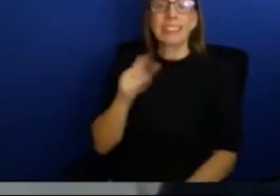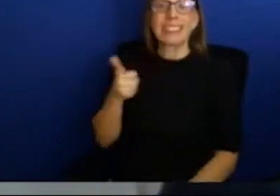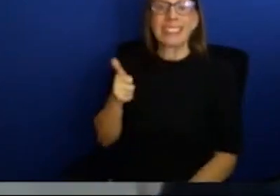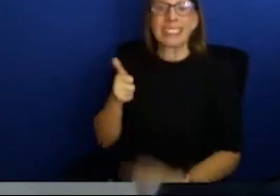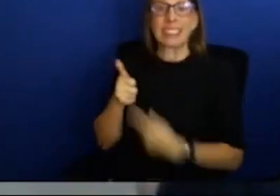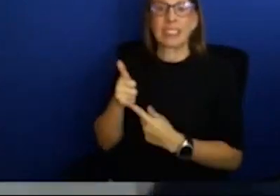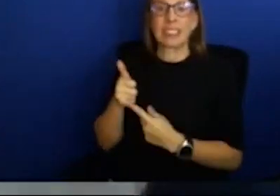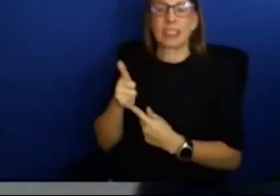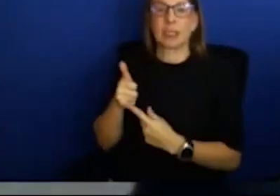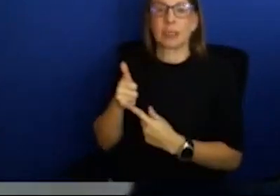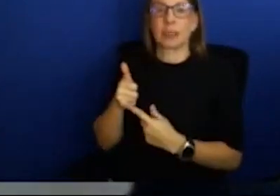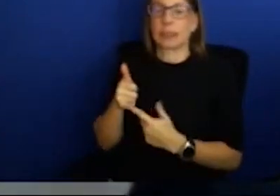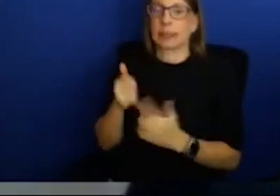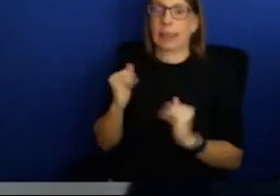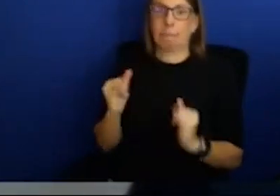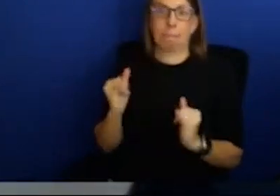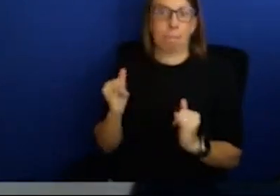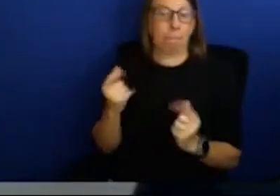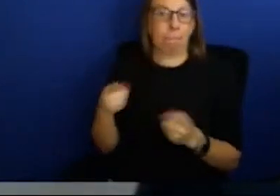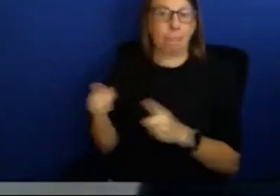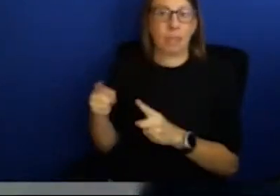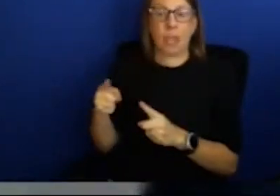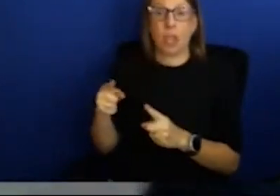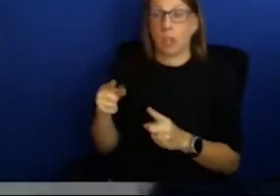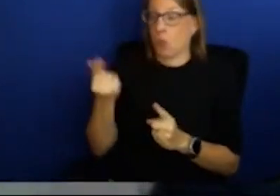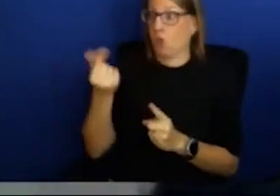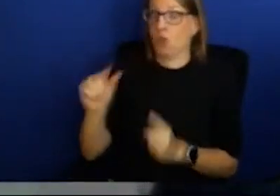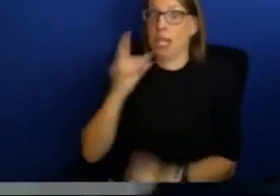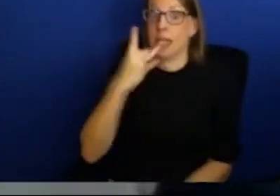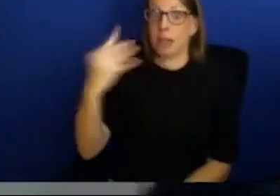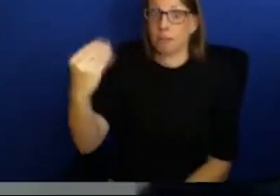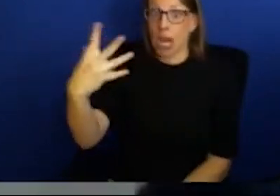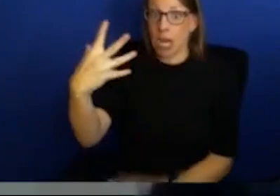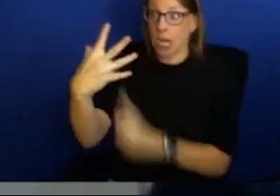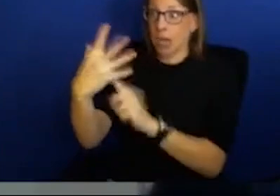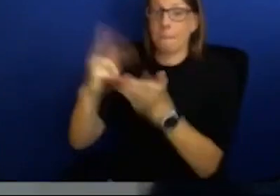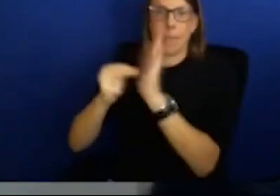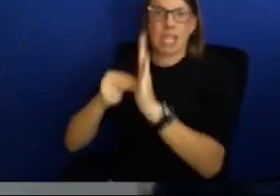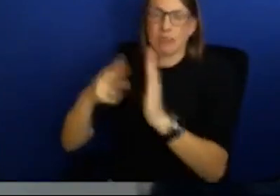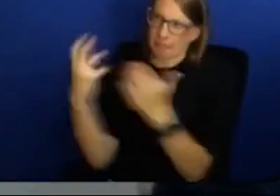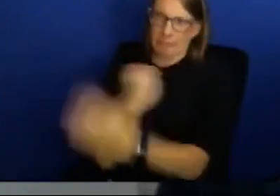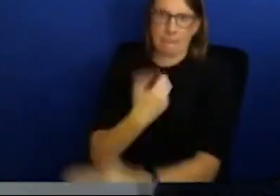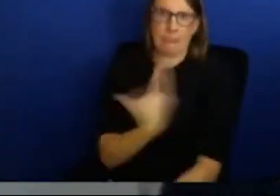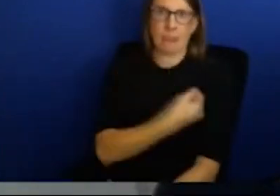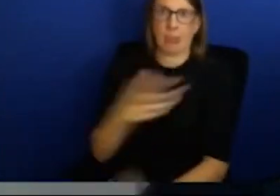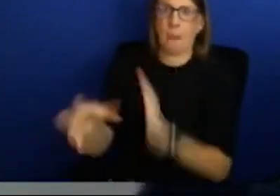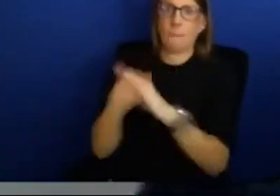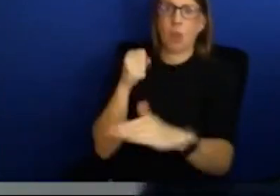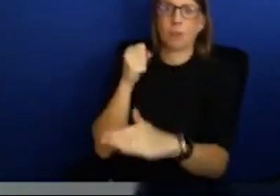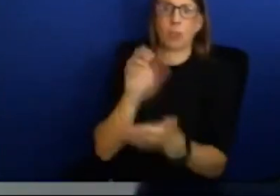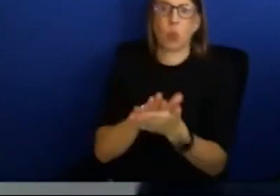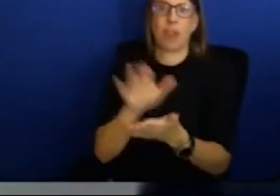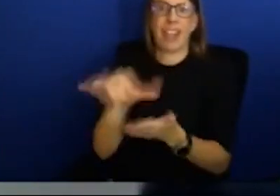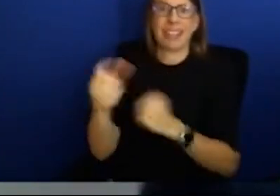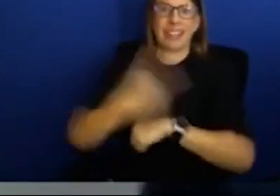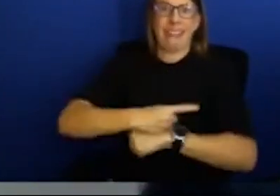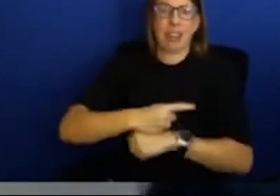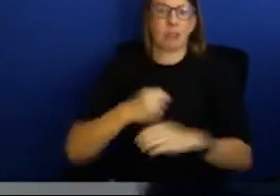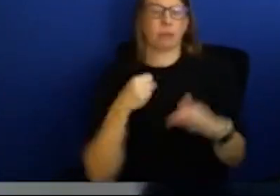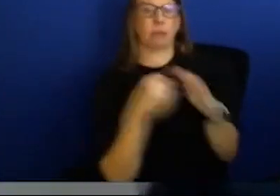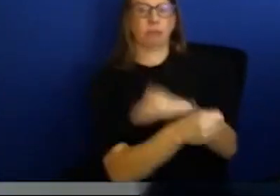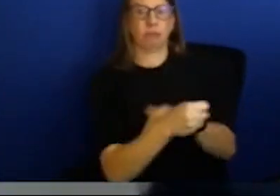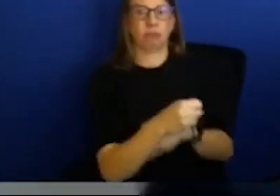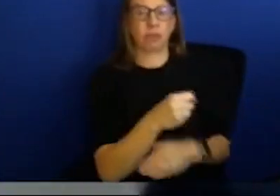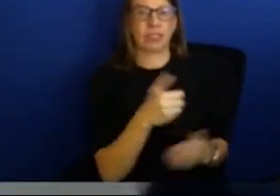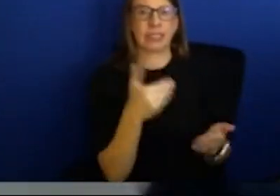much in the same position. As soon as we get the green light for that vaccine to be administered, we'll be pulling him out of school that day to take him to the nearest